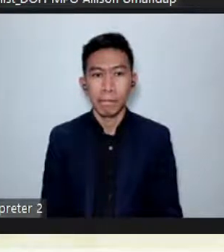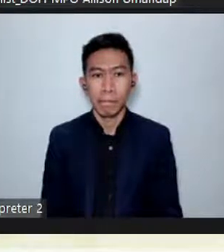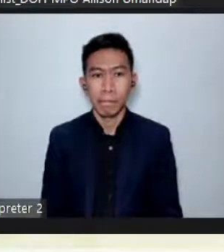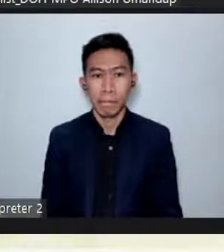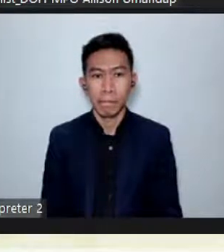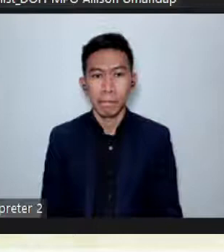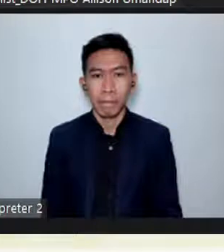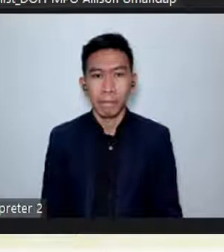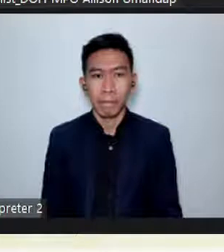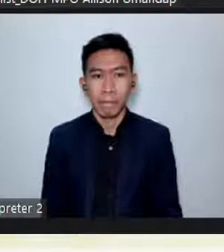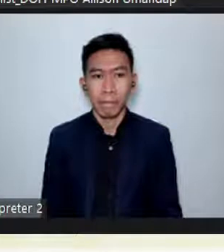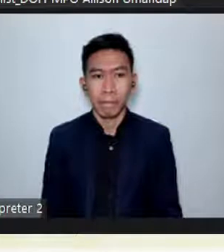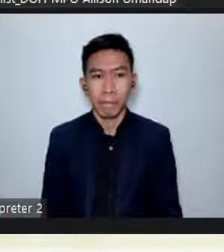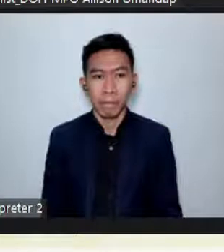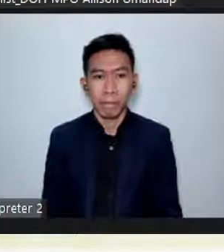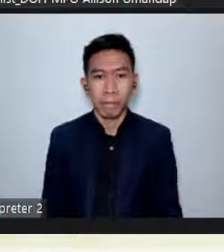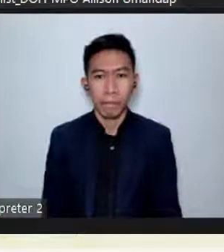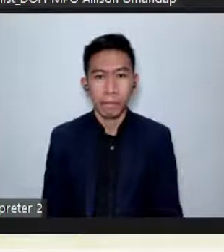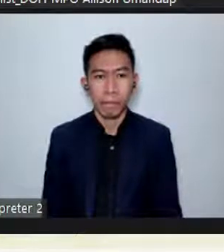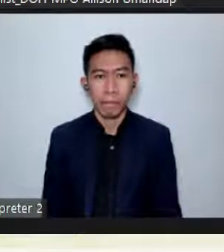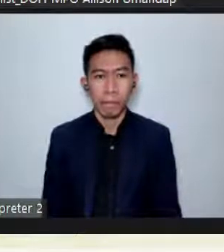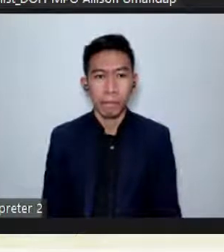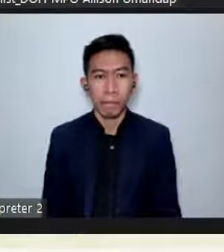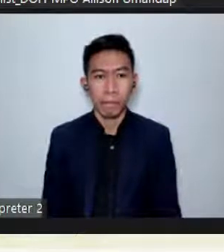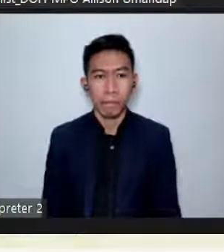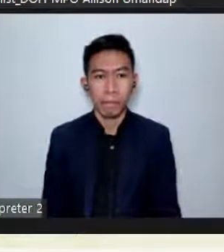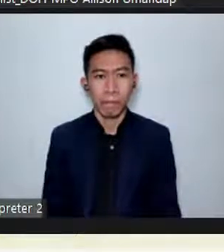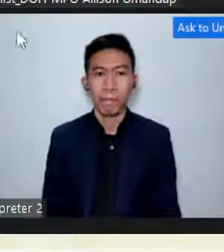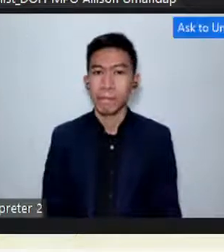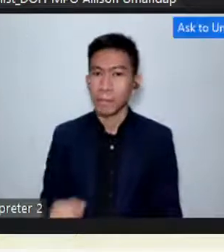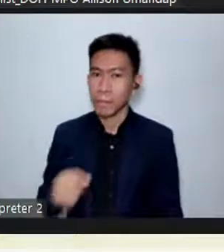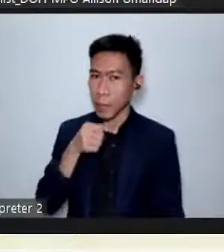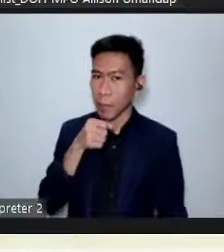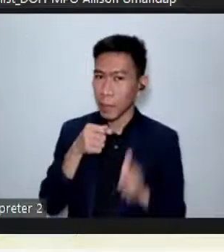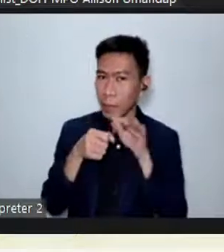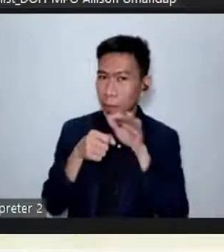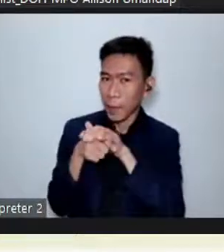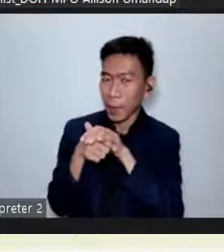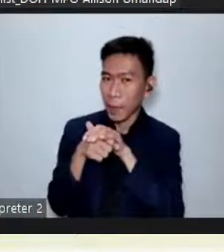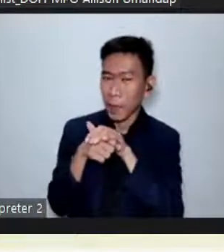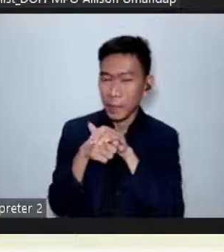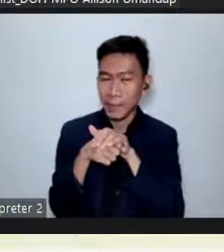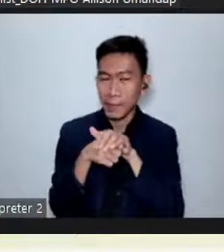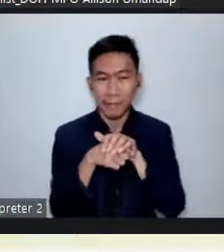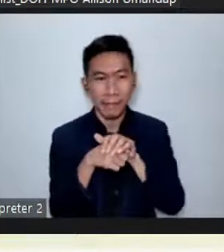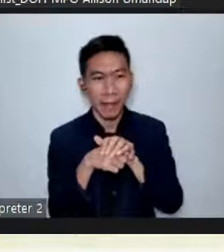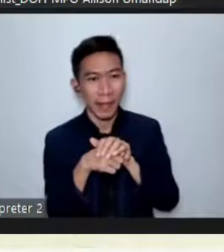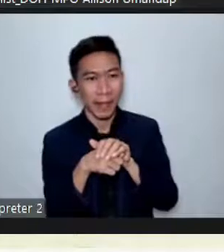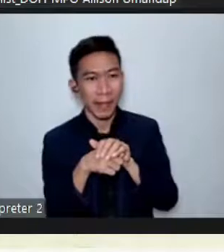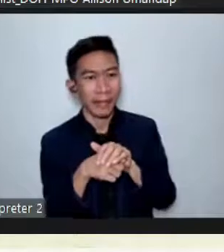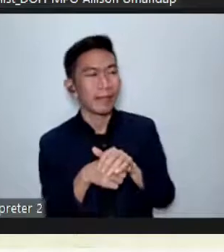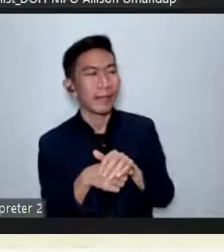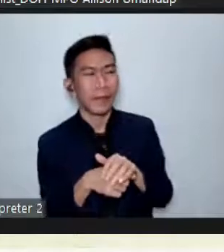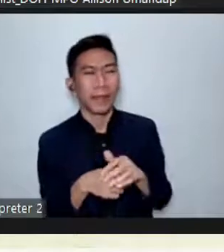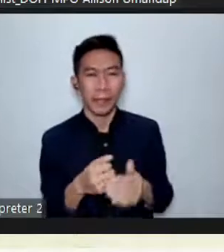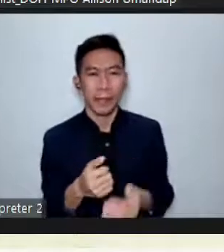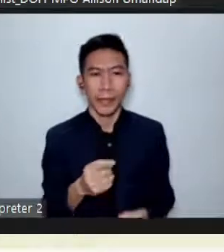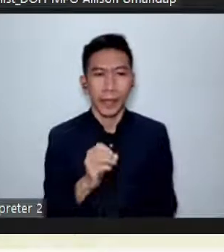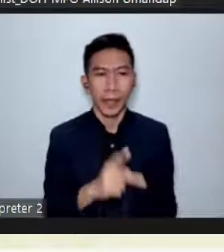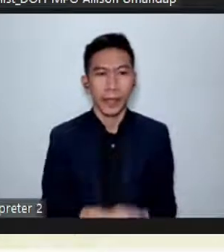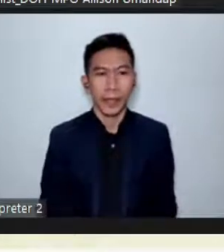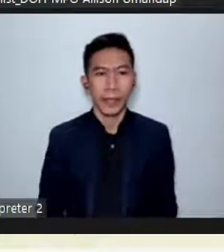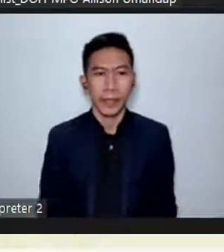Dr. Nalanghel, you were muted. I think where am I? So, last